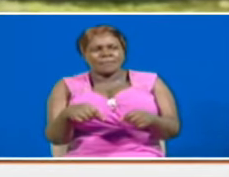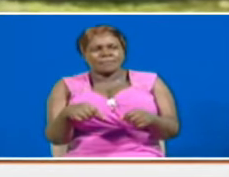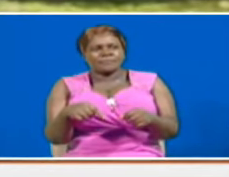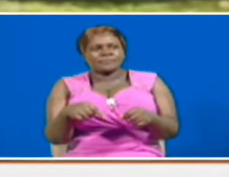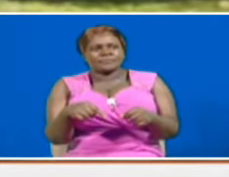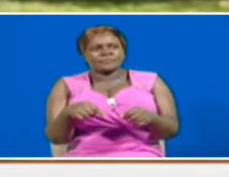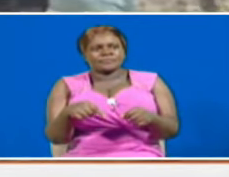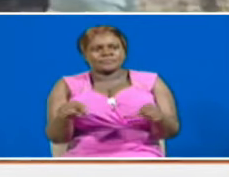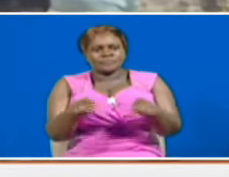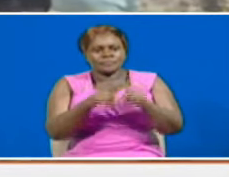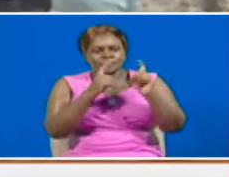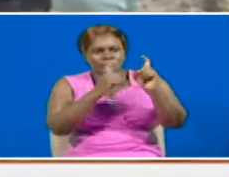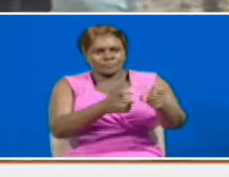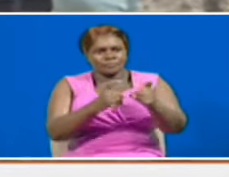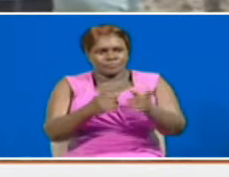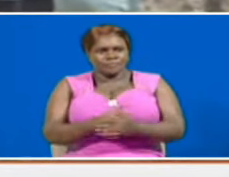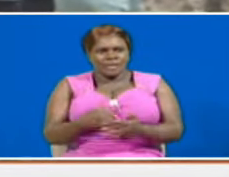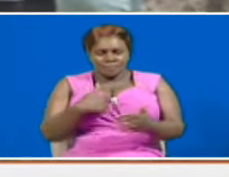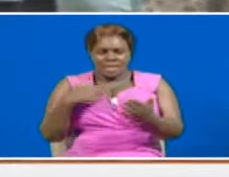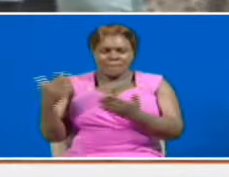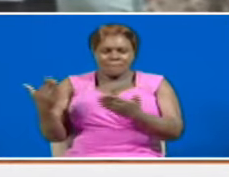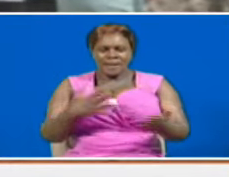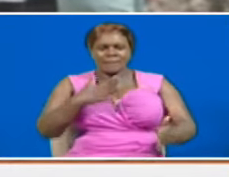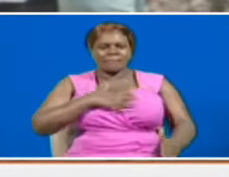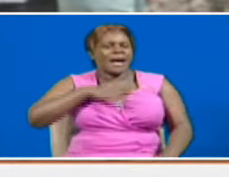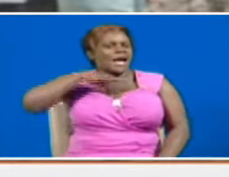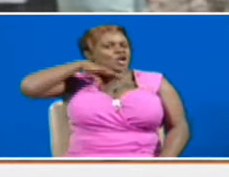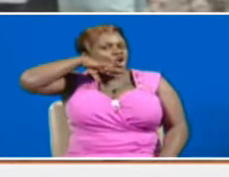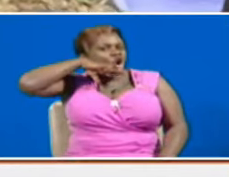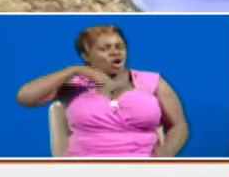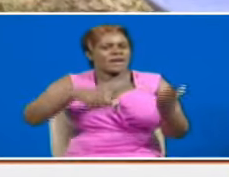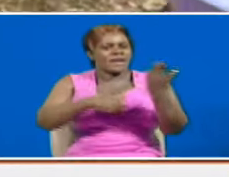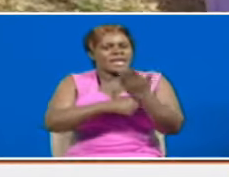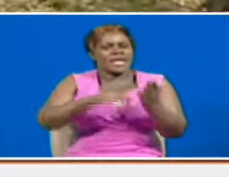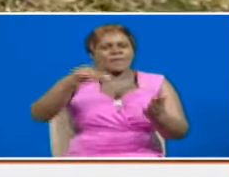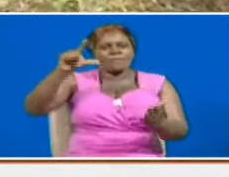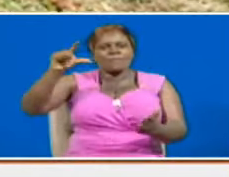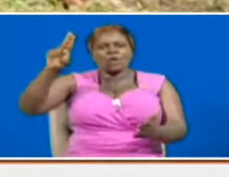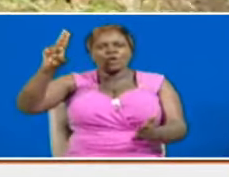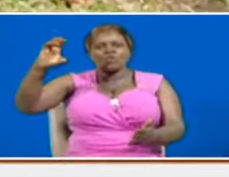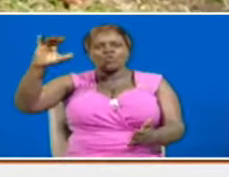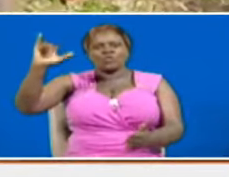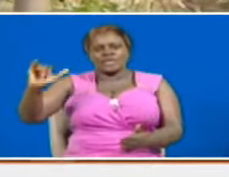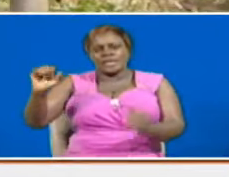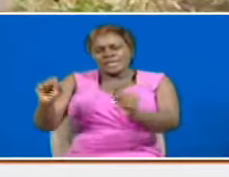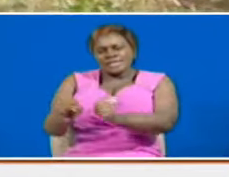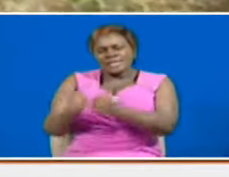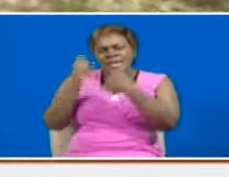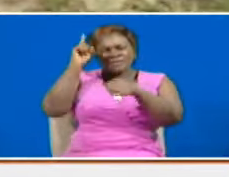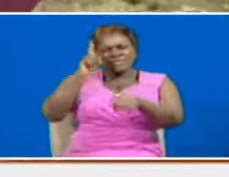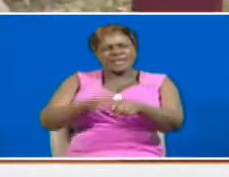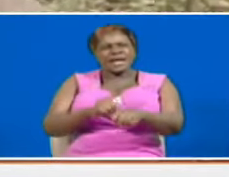well as prizes. Nimeleta mbwa wangu anaitwa Lucy. Lucy nilimrescue, alikuwa